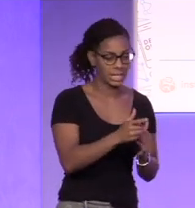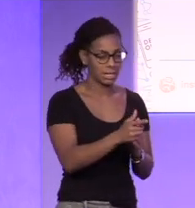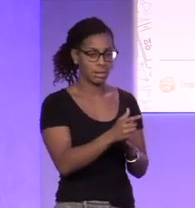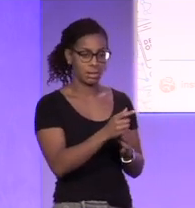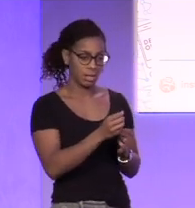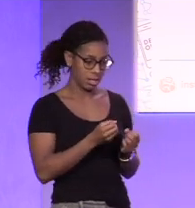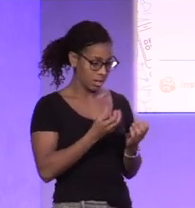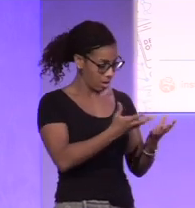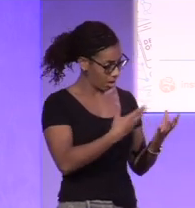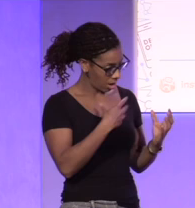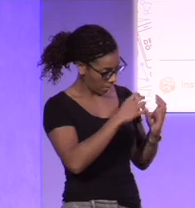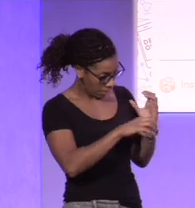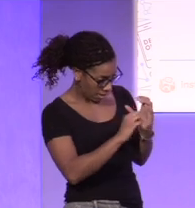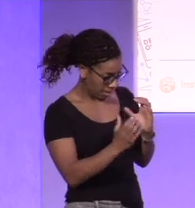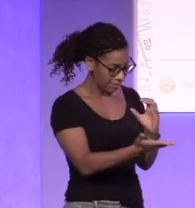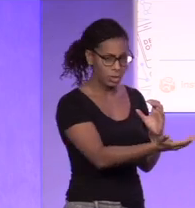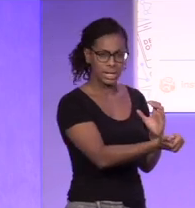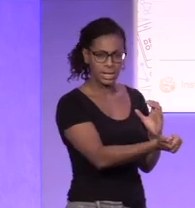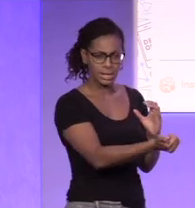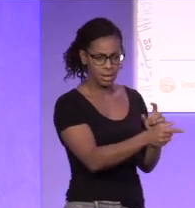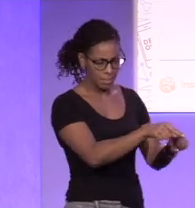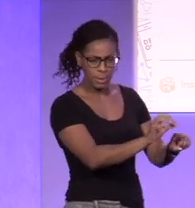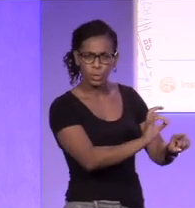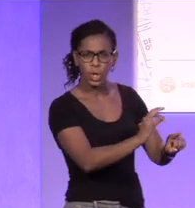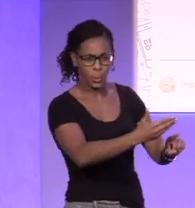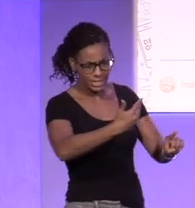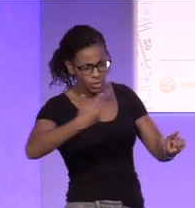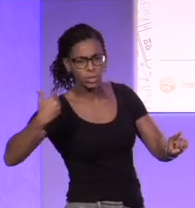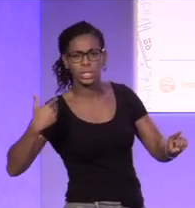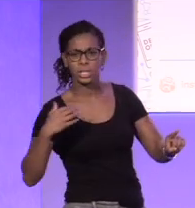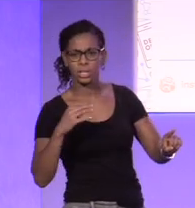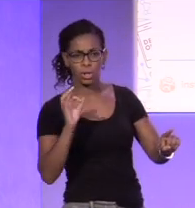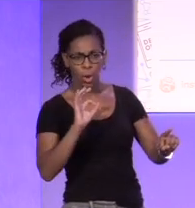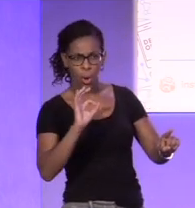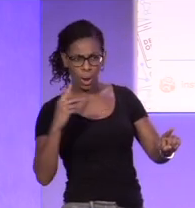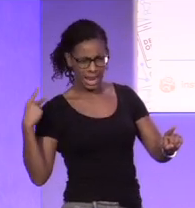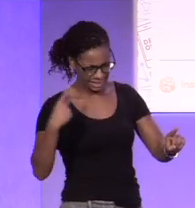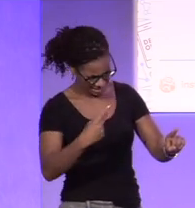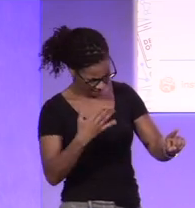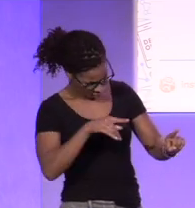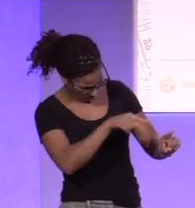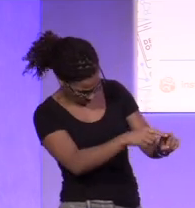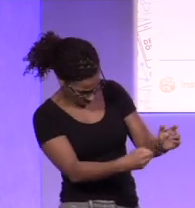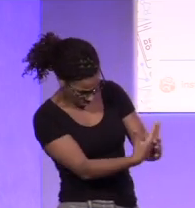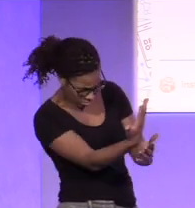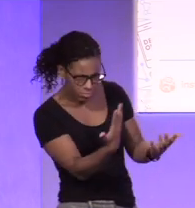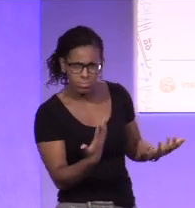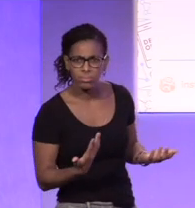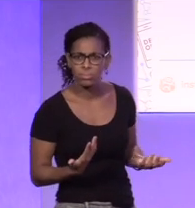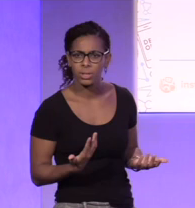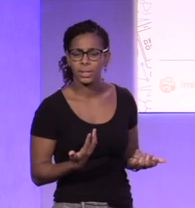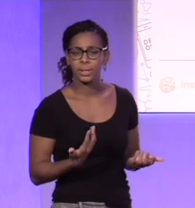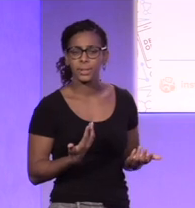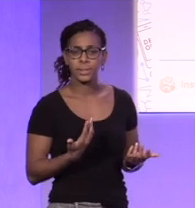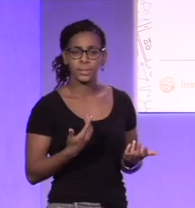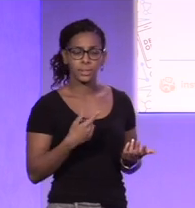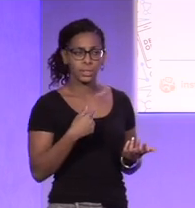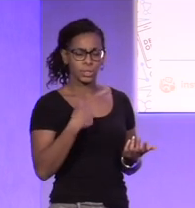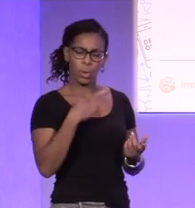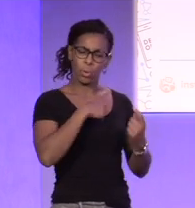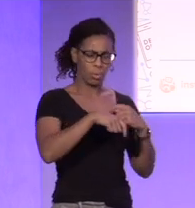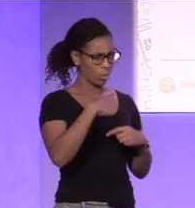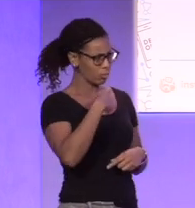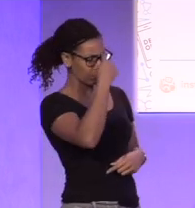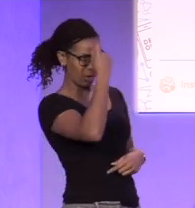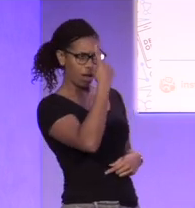our pipeline, but they had none of the history, none of the legacy. You couldn't see where it had come from. And what this led us to believe was that maybe we have